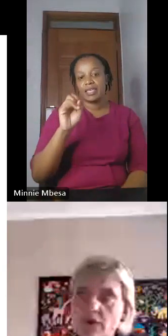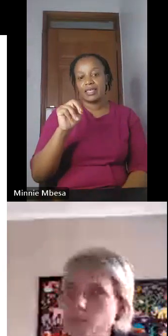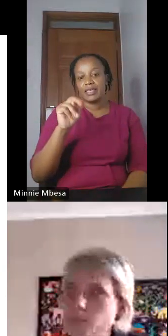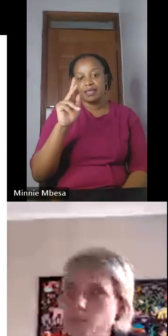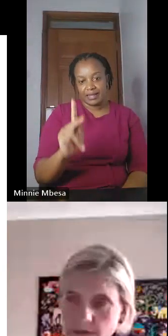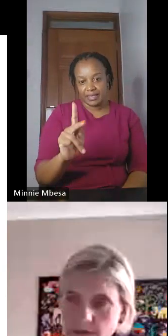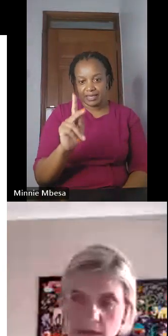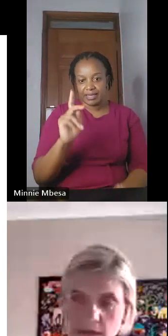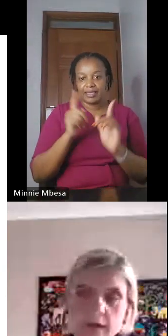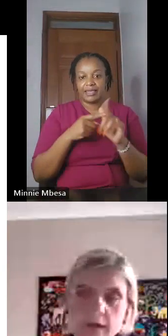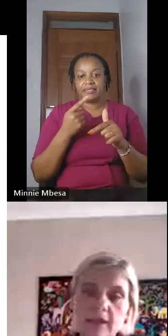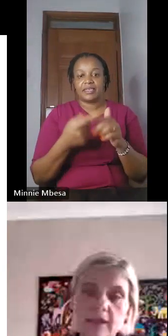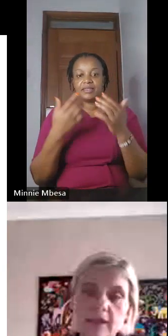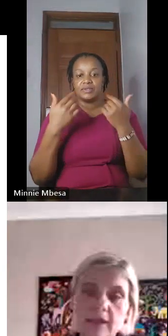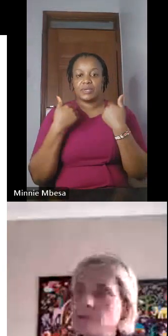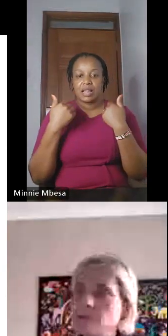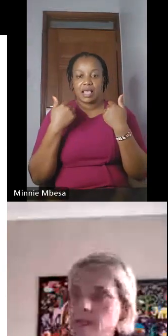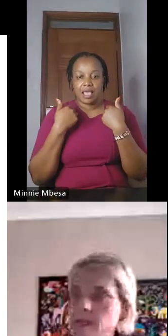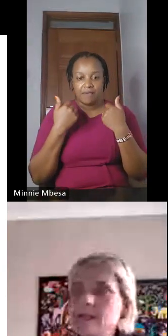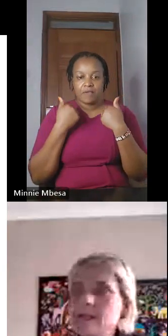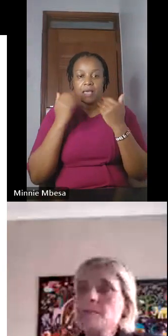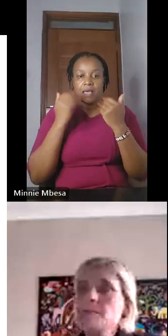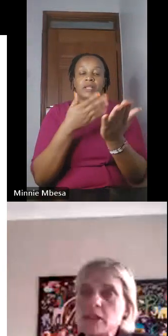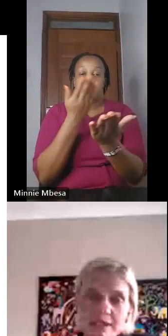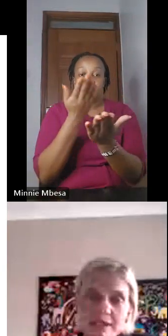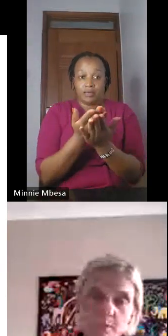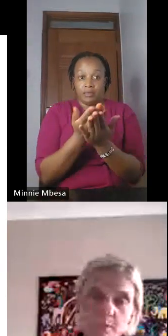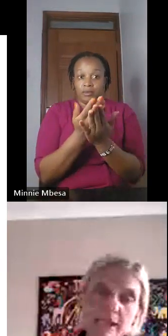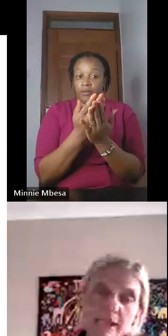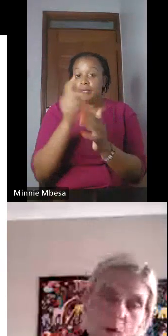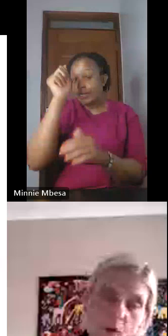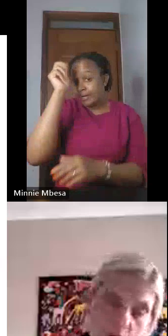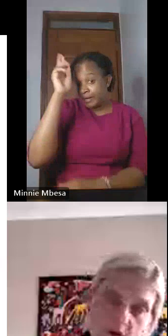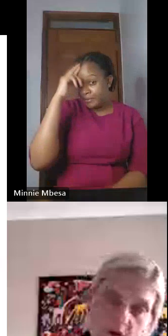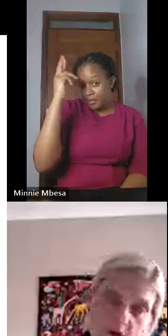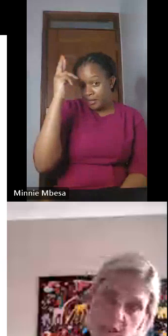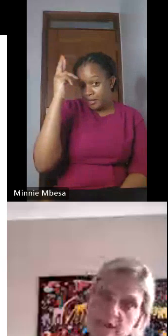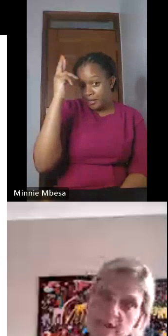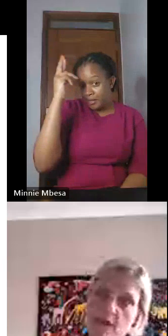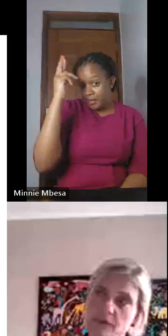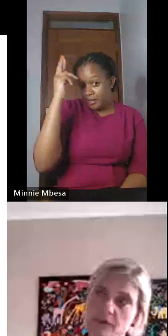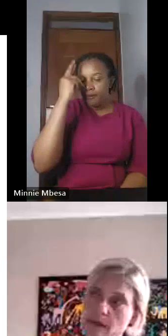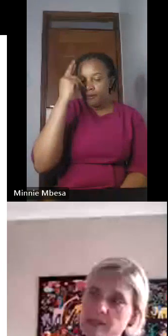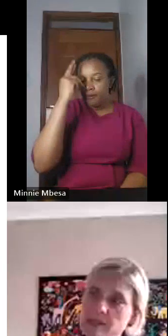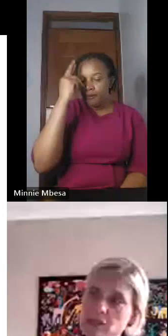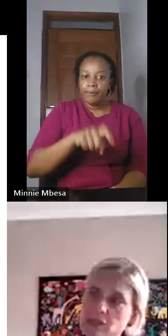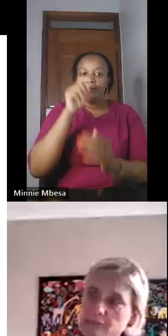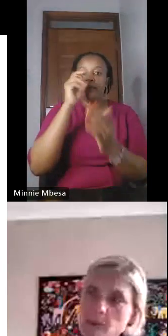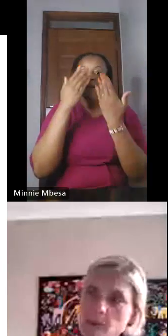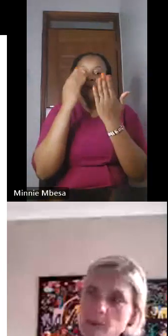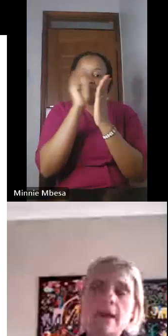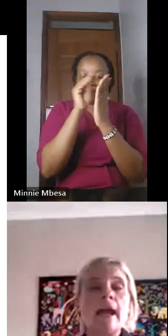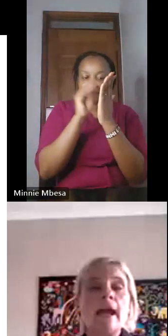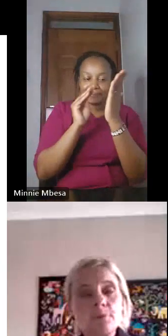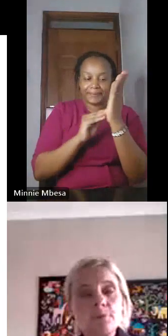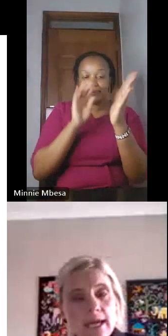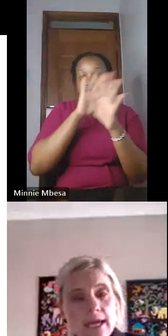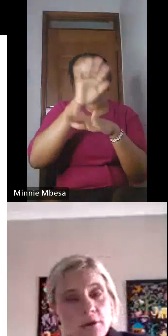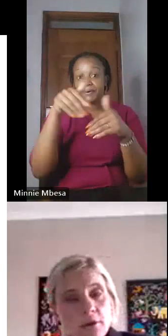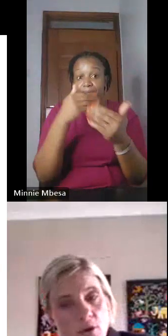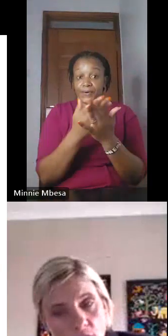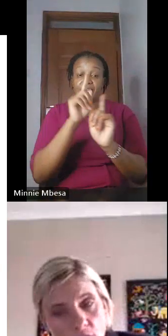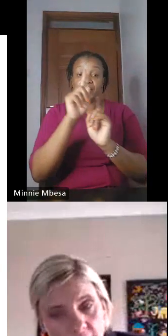application home page. Okay, remember, you must complete all the questions on the application form,